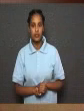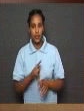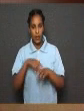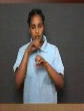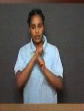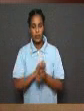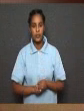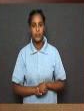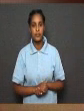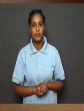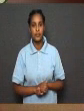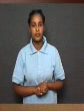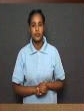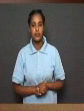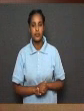Time's up.